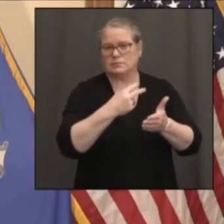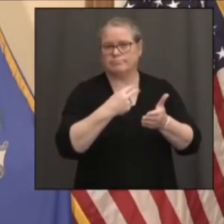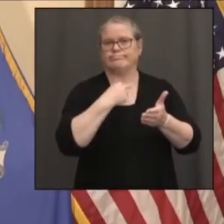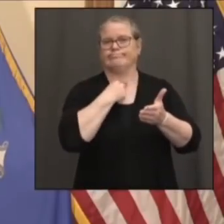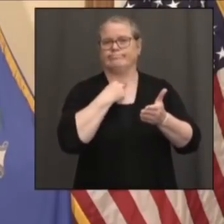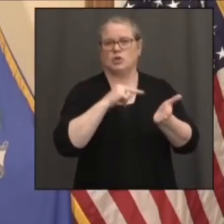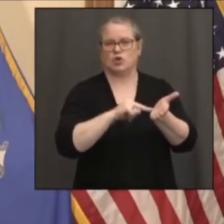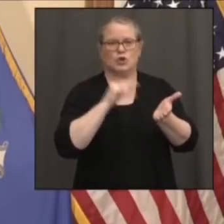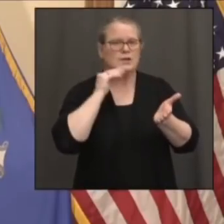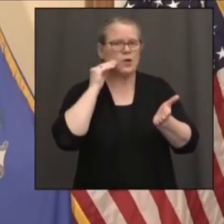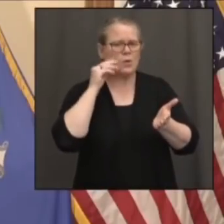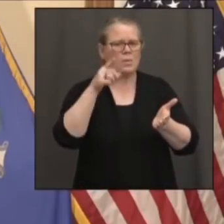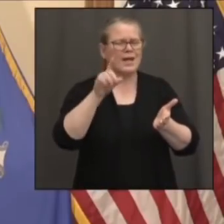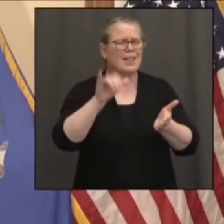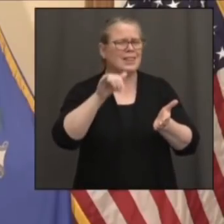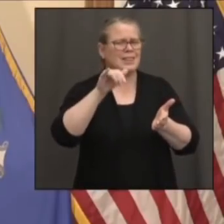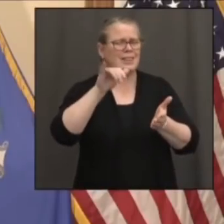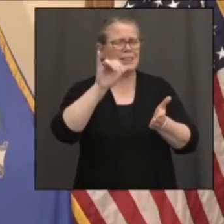She thinks that's sort of